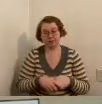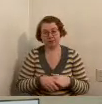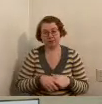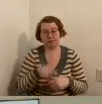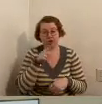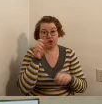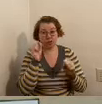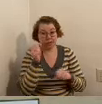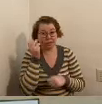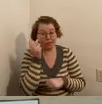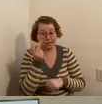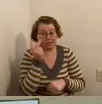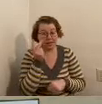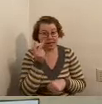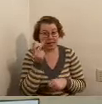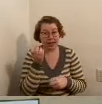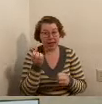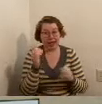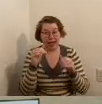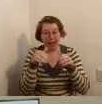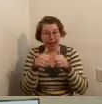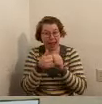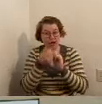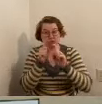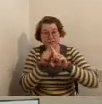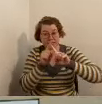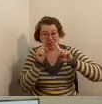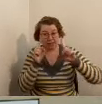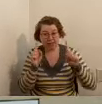You can see how different